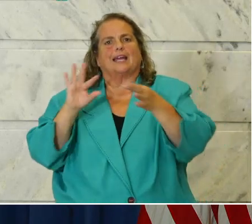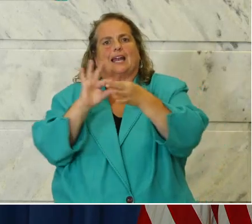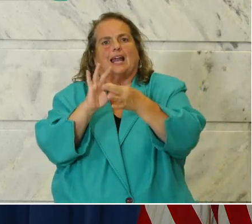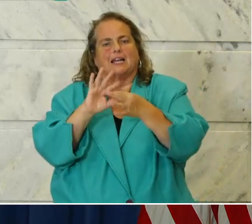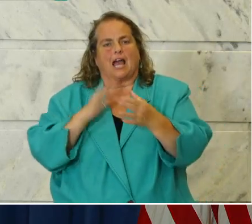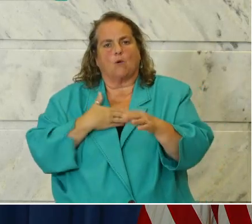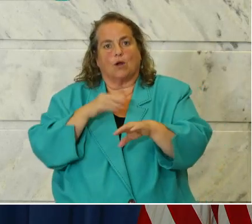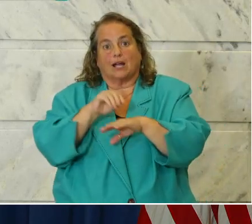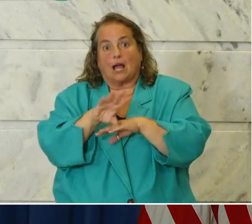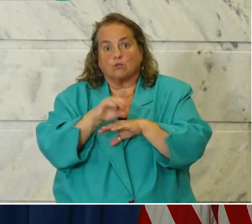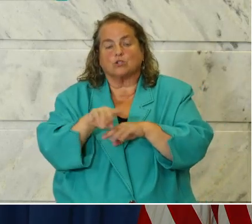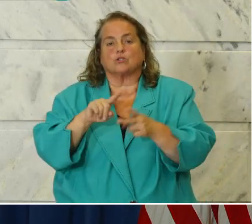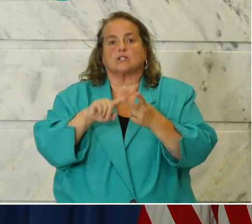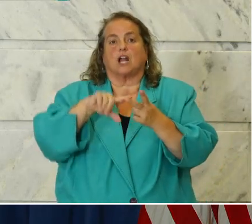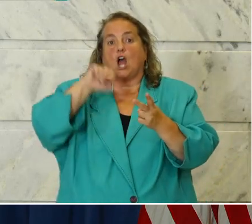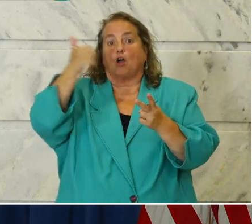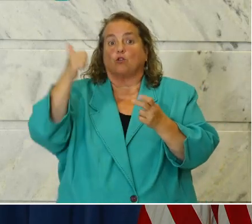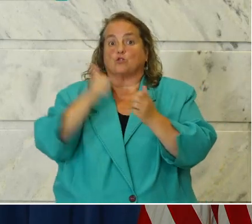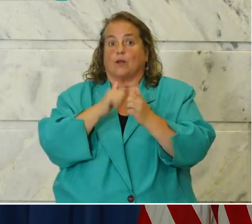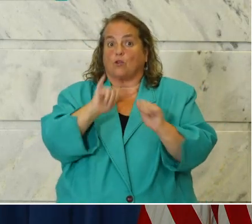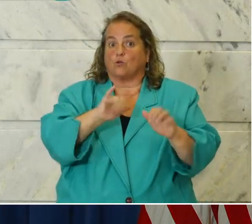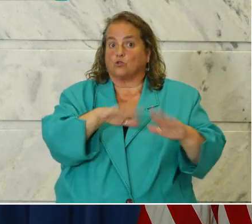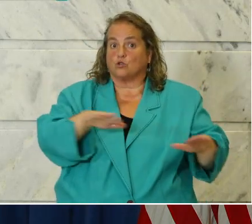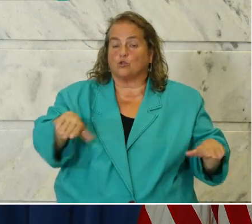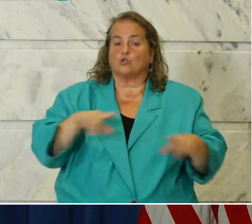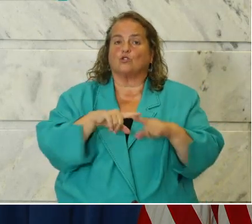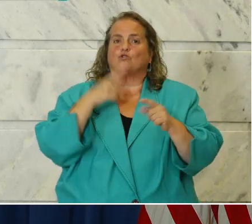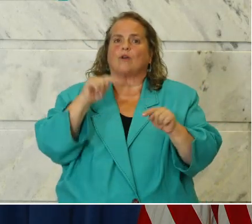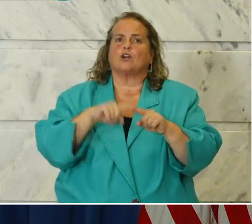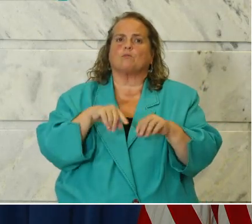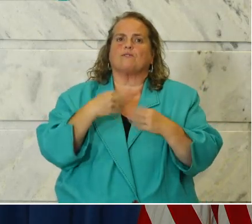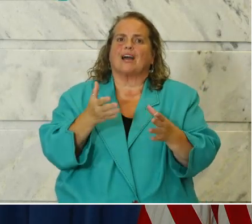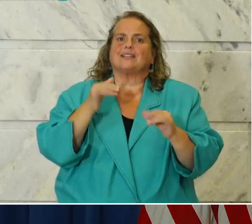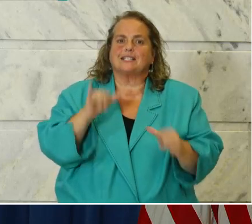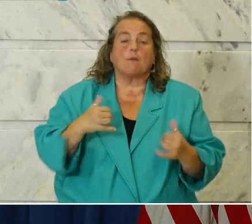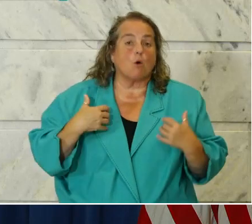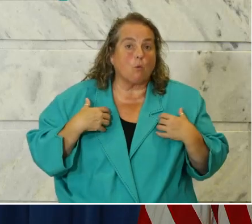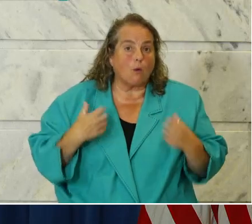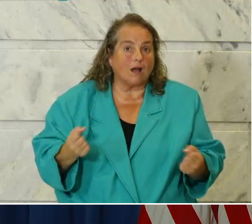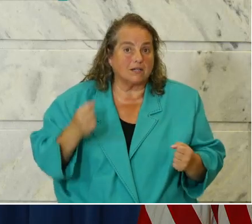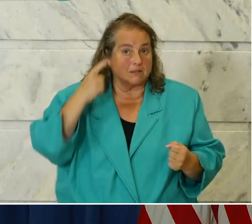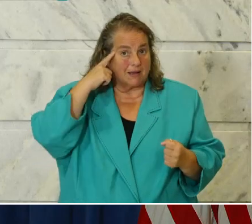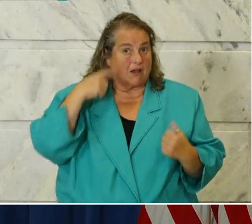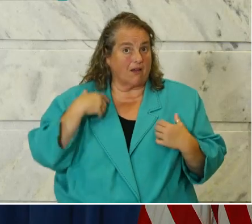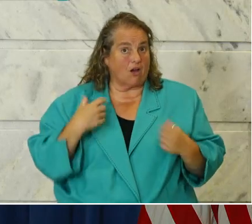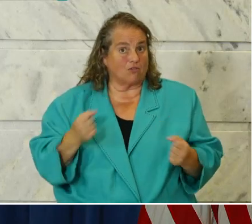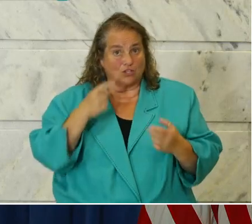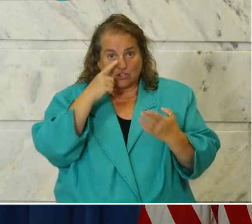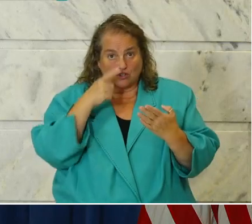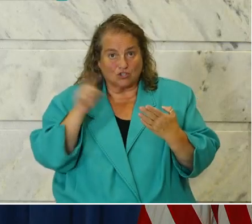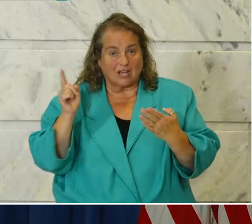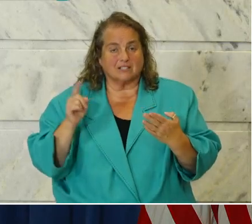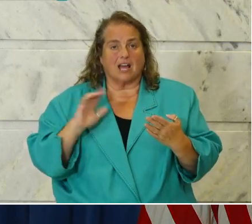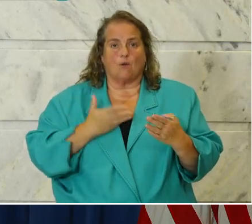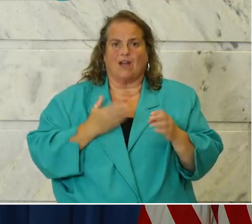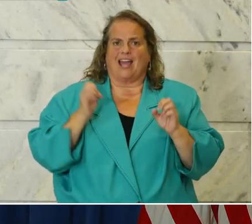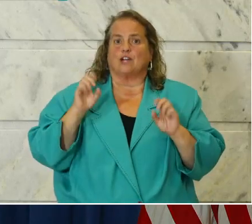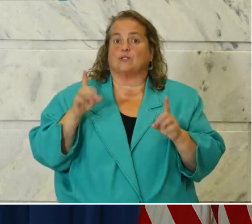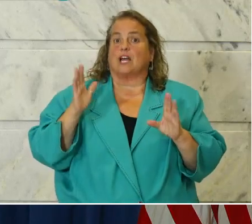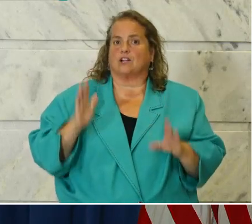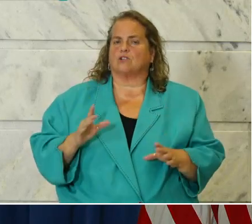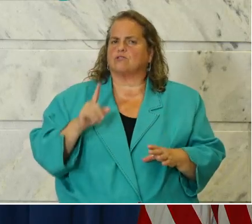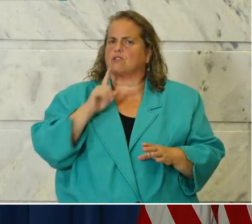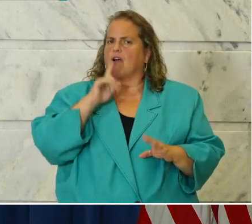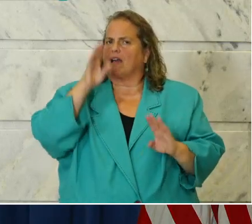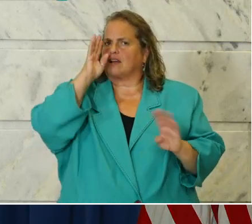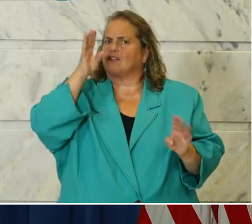counselors and others with those children and try to have some of those same wellness checks? I think our educators are innovators, but that doesn't mean that this